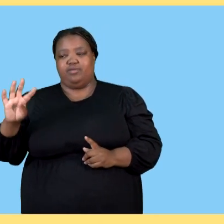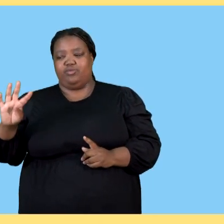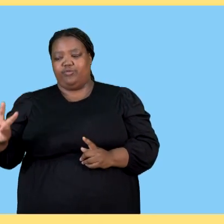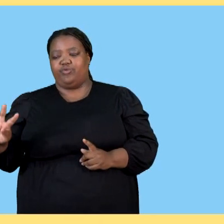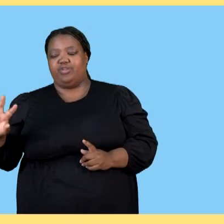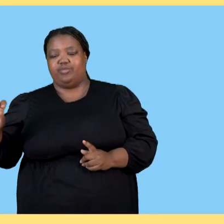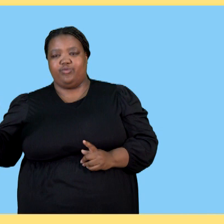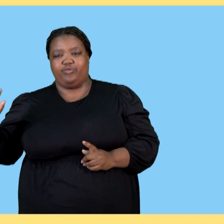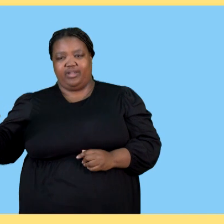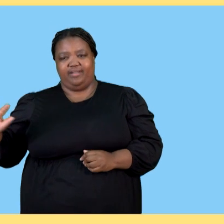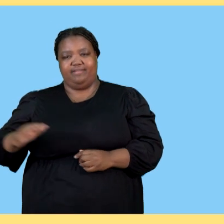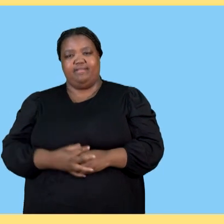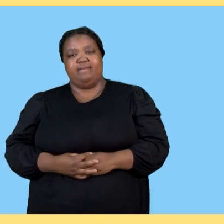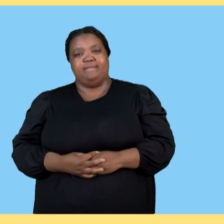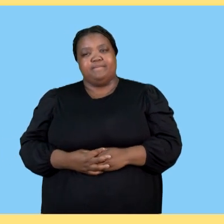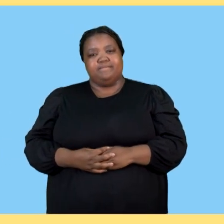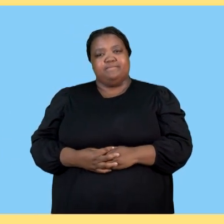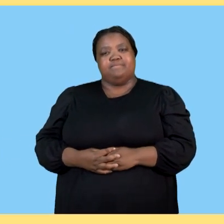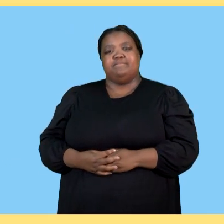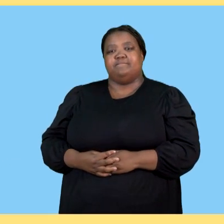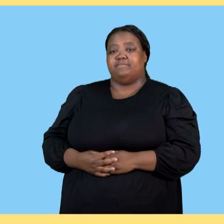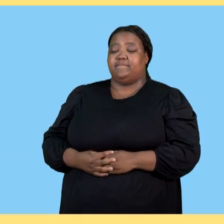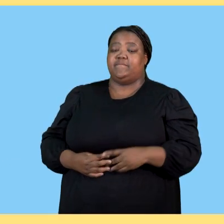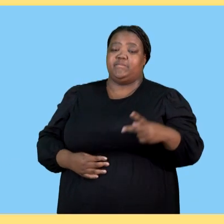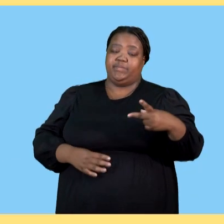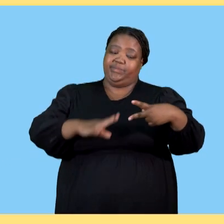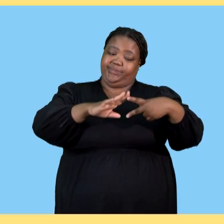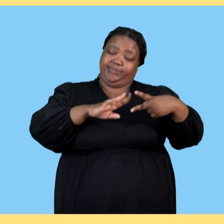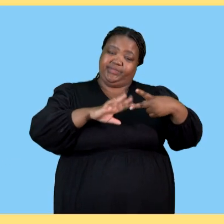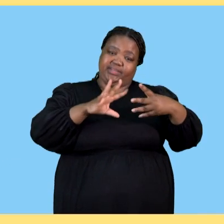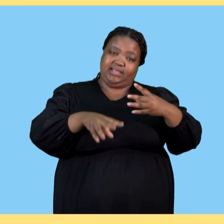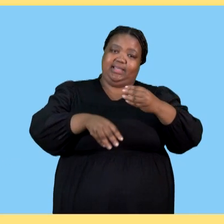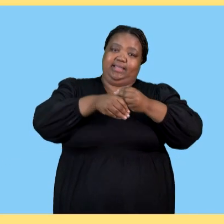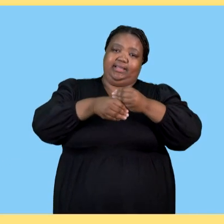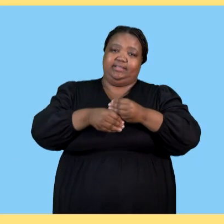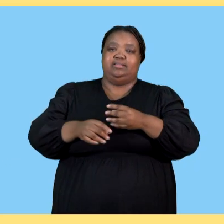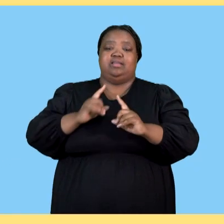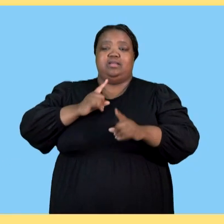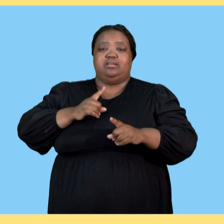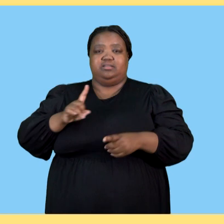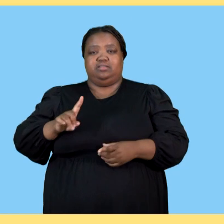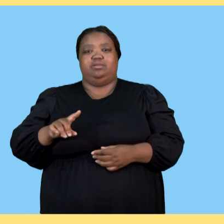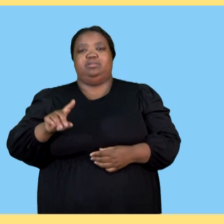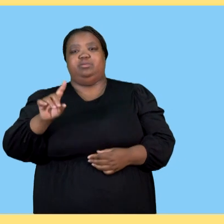62,405, 62,405. If I add this two, that will give me